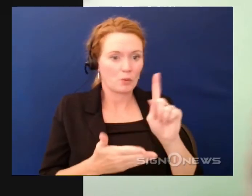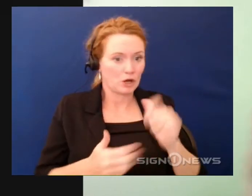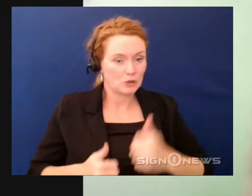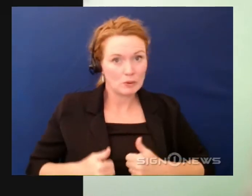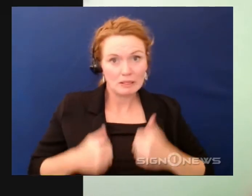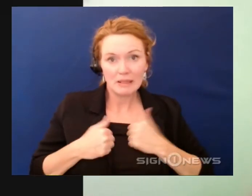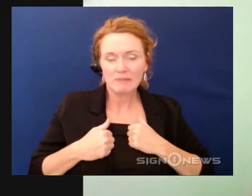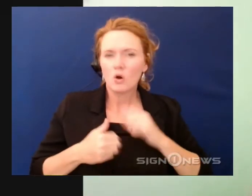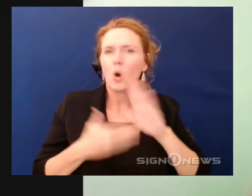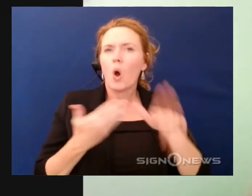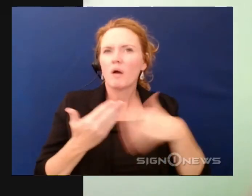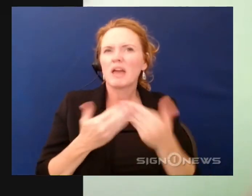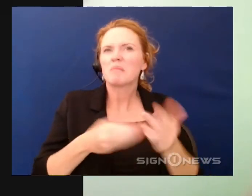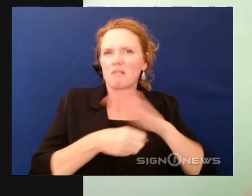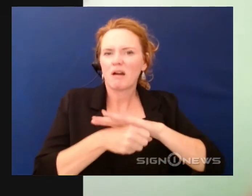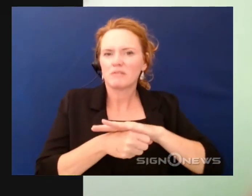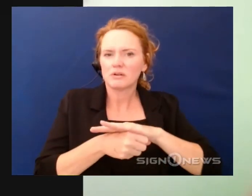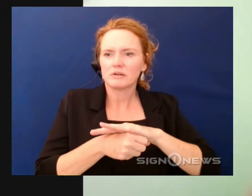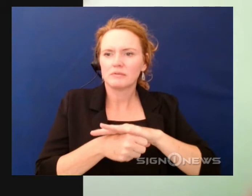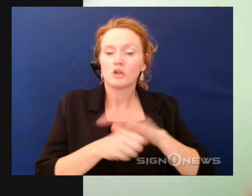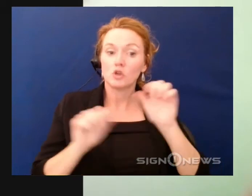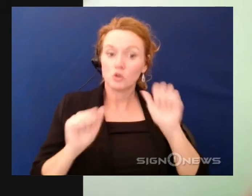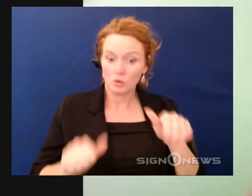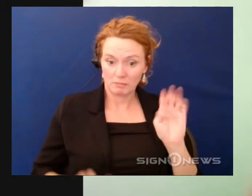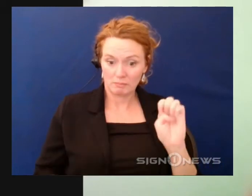be covered. It could be,